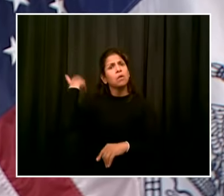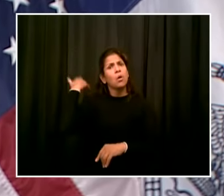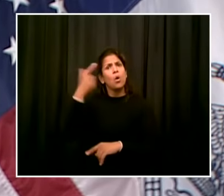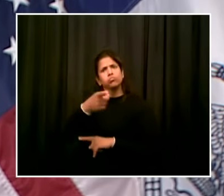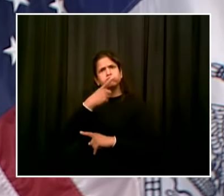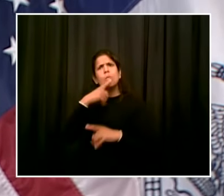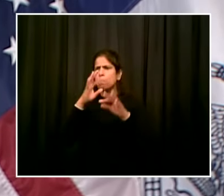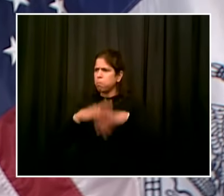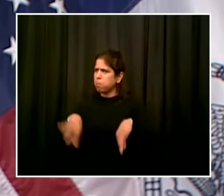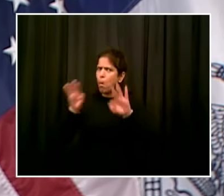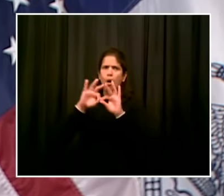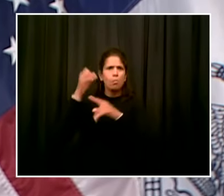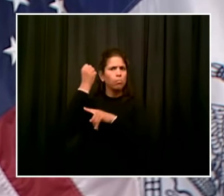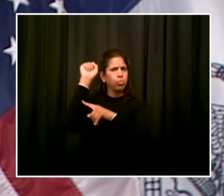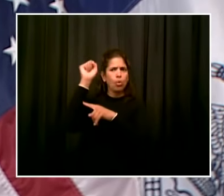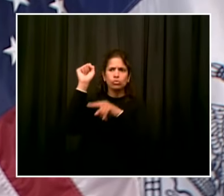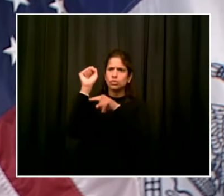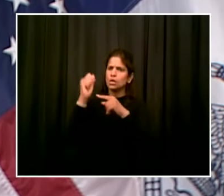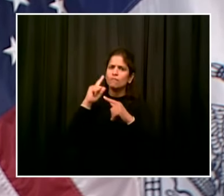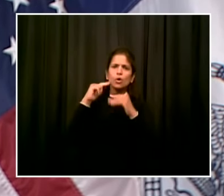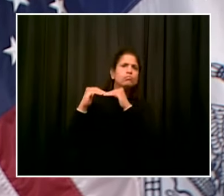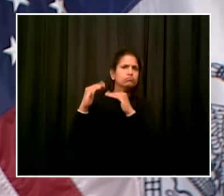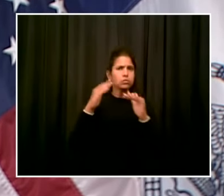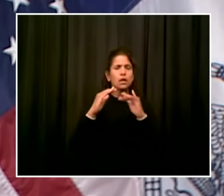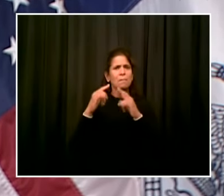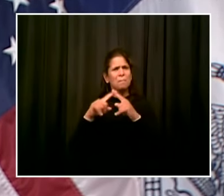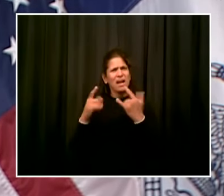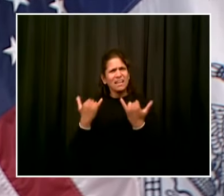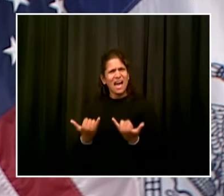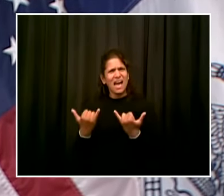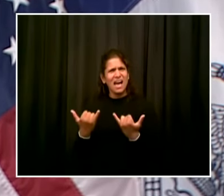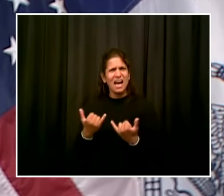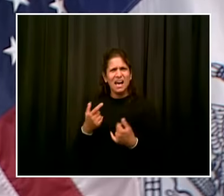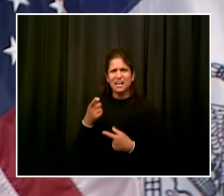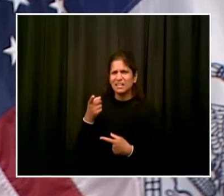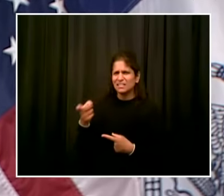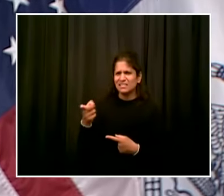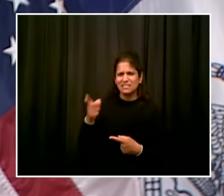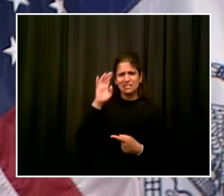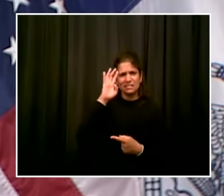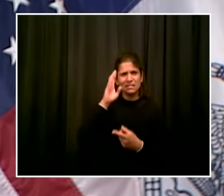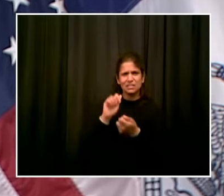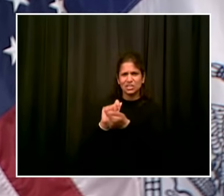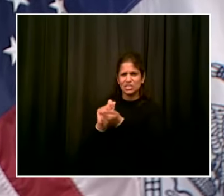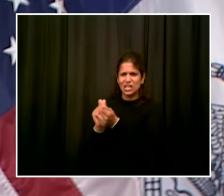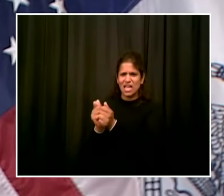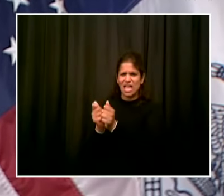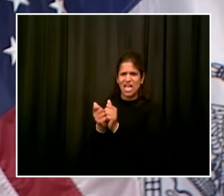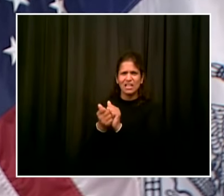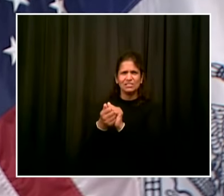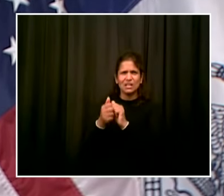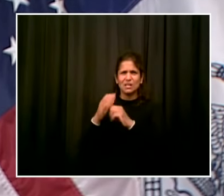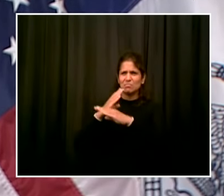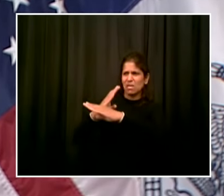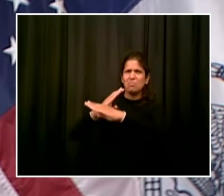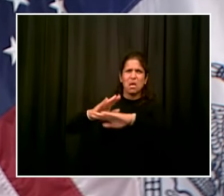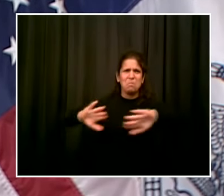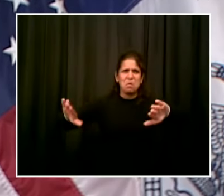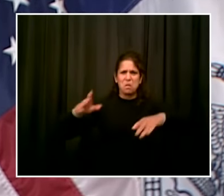being allowed to block the streets. So at what point does this just become you picking winners? Yeah,